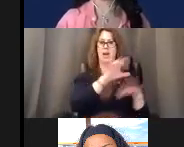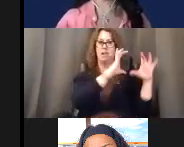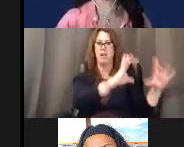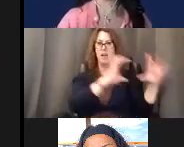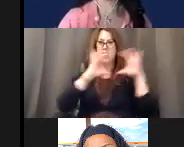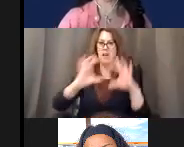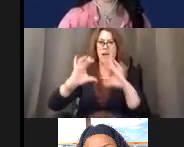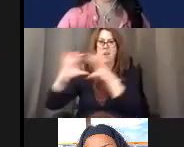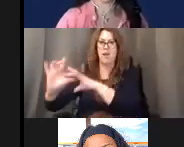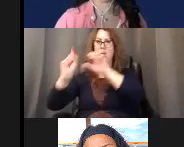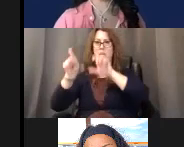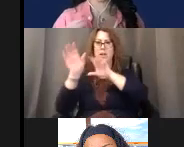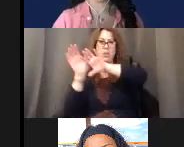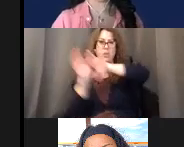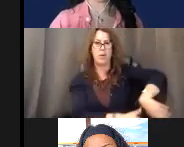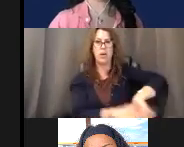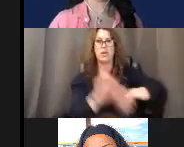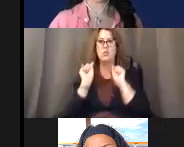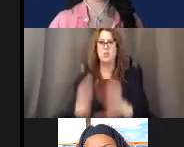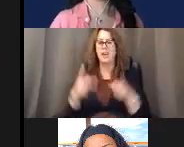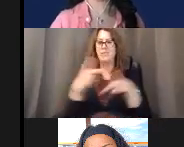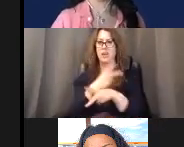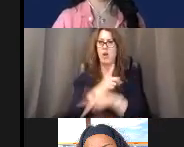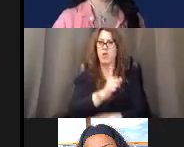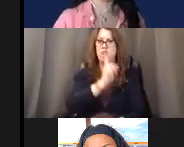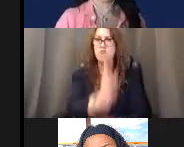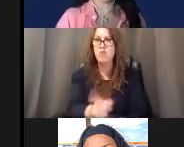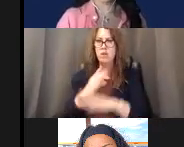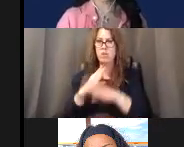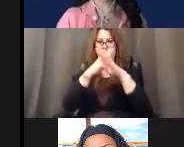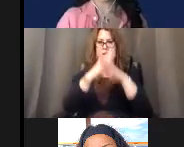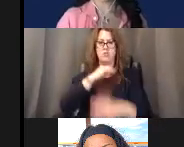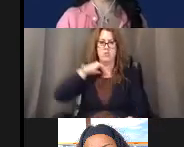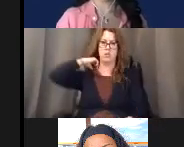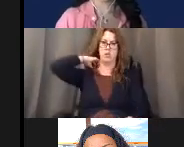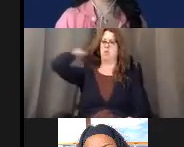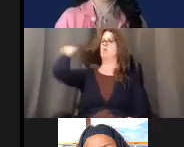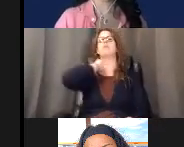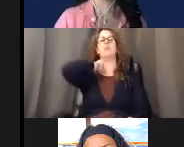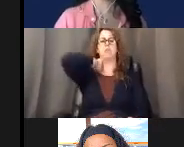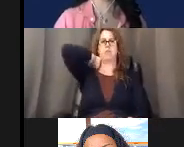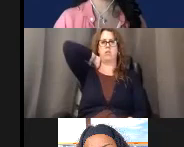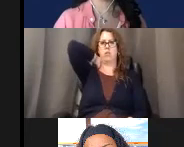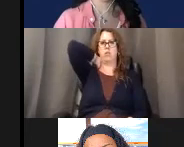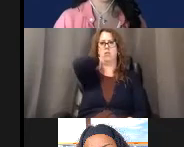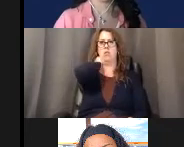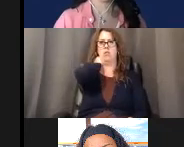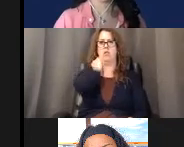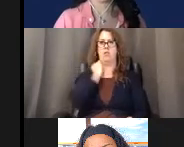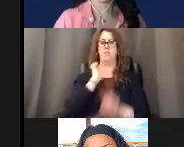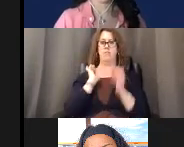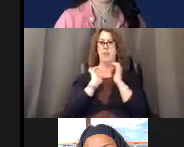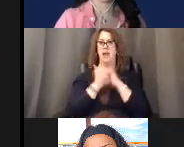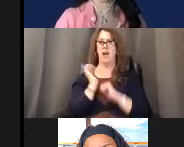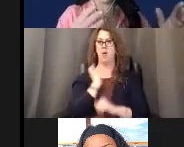prevention. And so as Mike was kind of walking through, everything, the way that our work is organized, anything in the